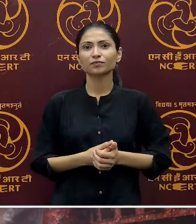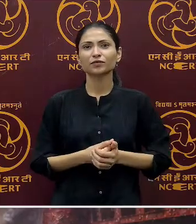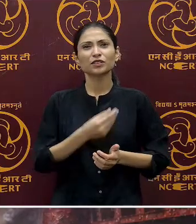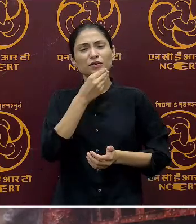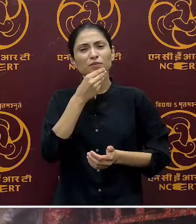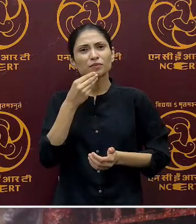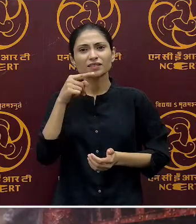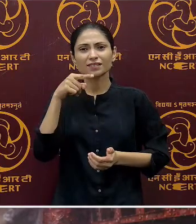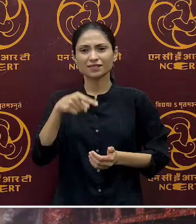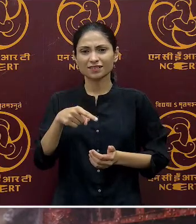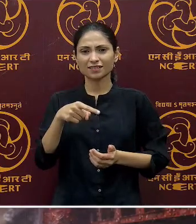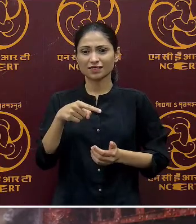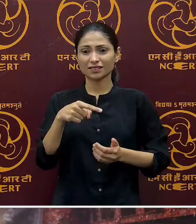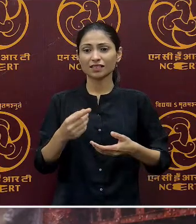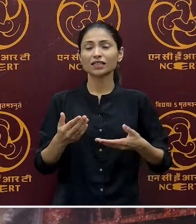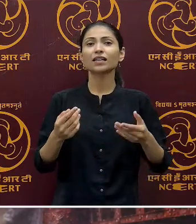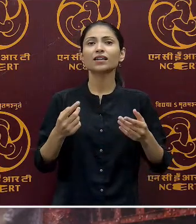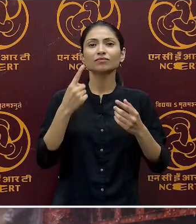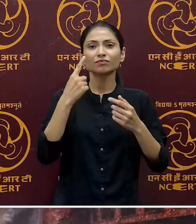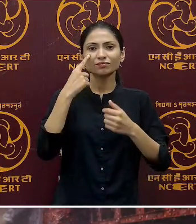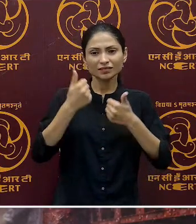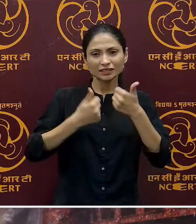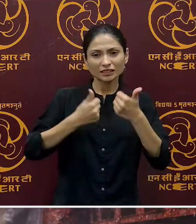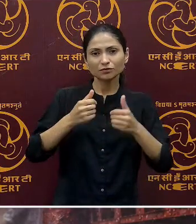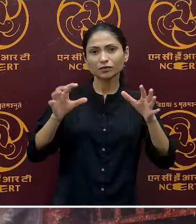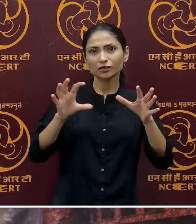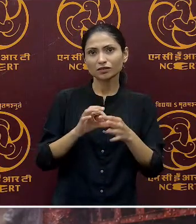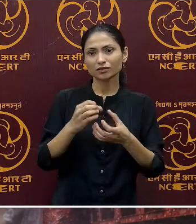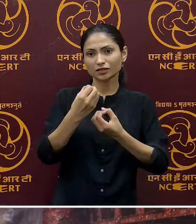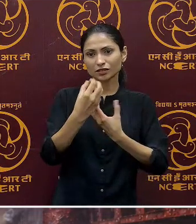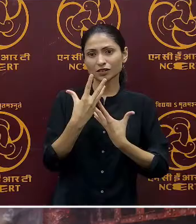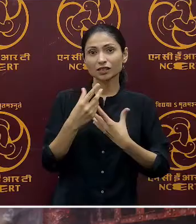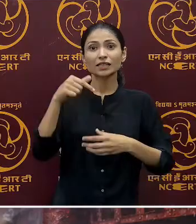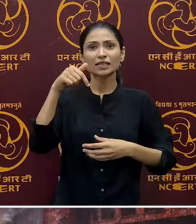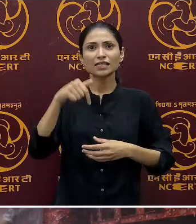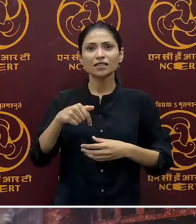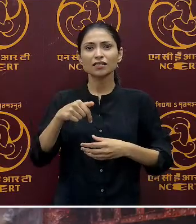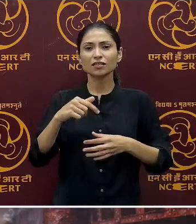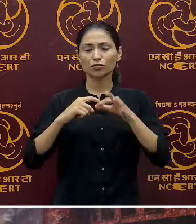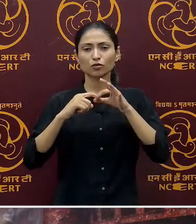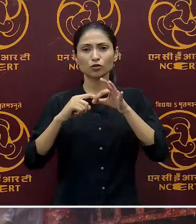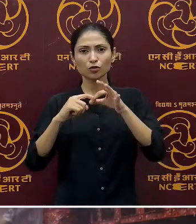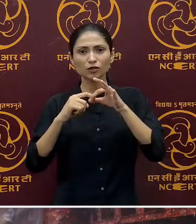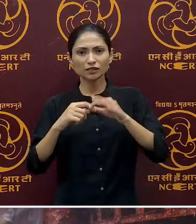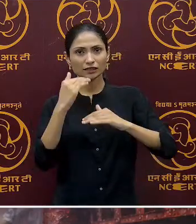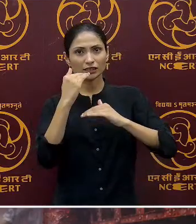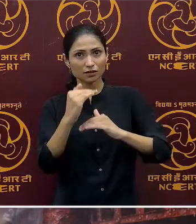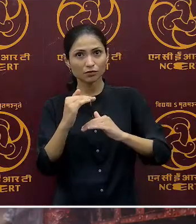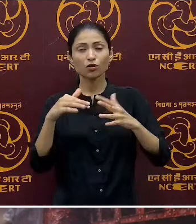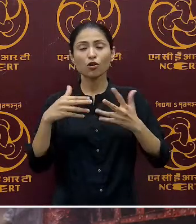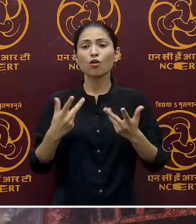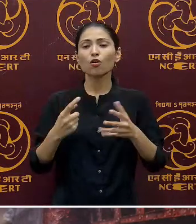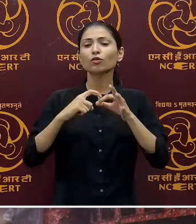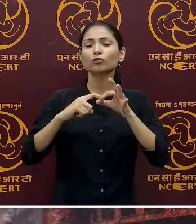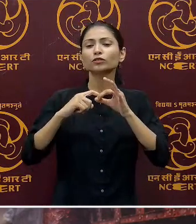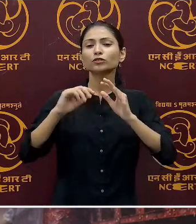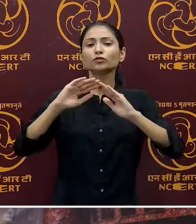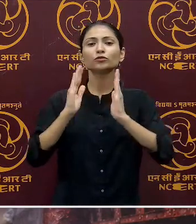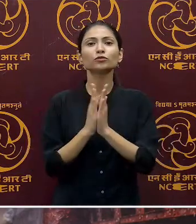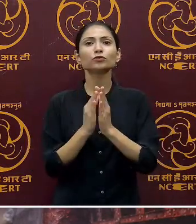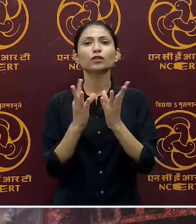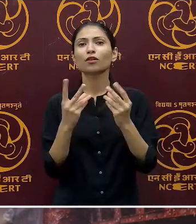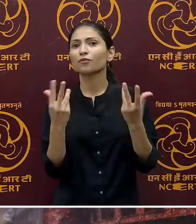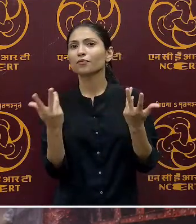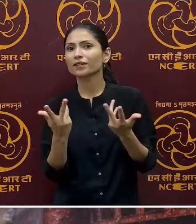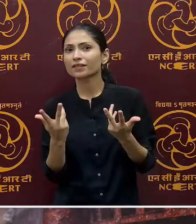ma'am? So are there any limited number of attempts here, and how many questions are there? You've attempted 10, so